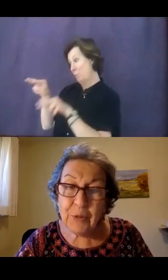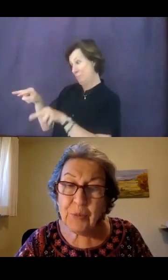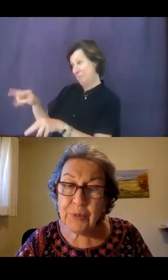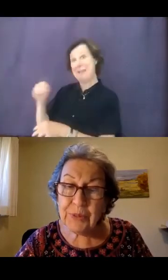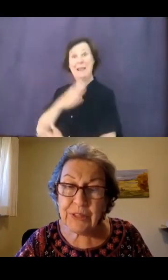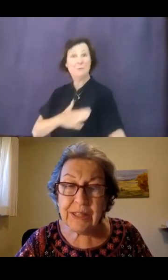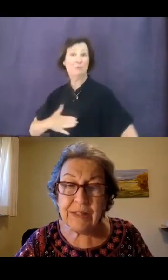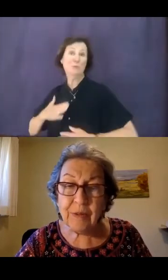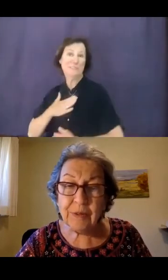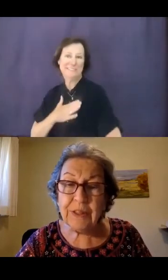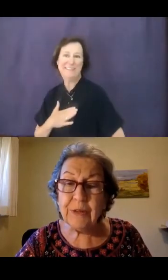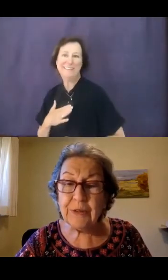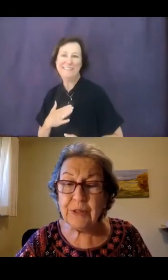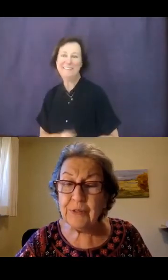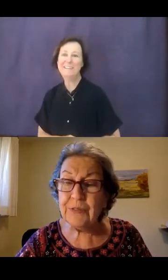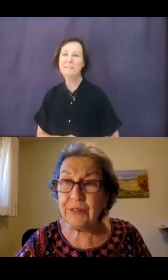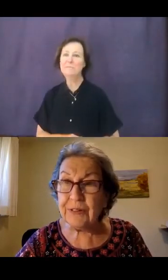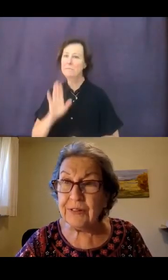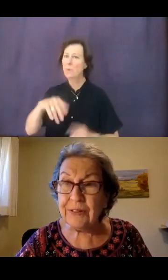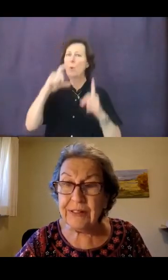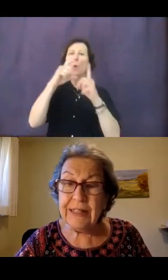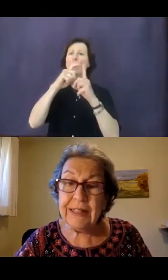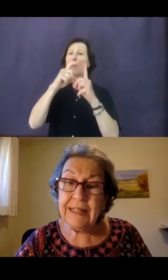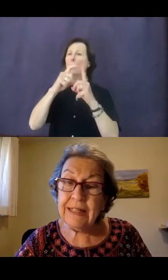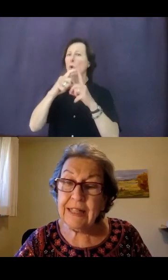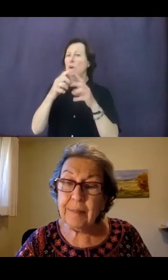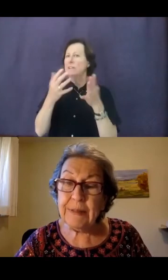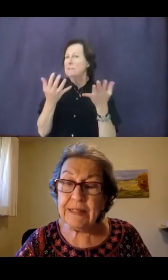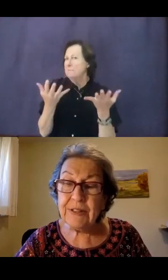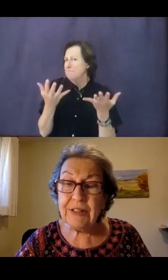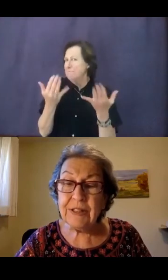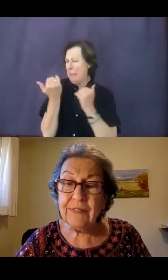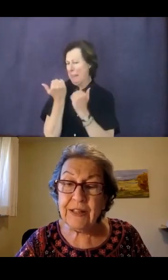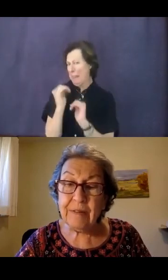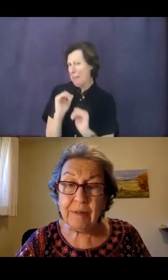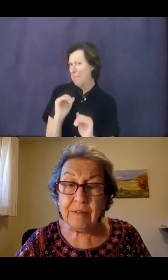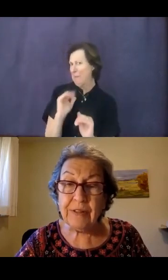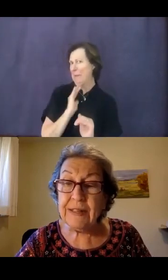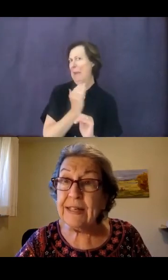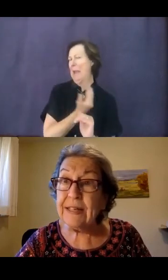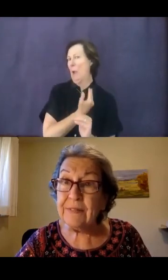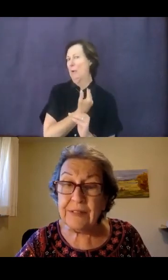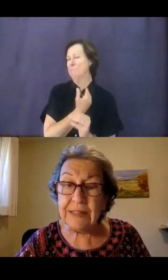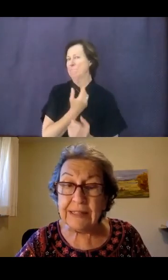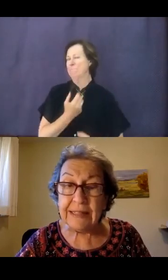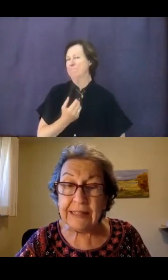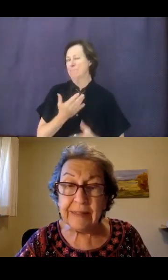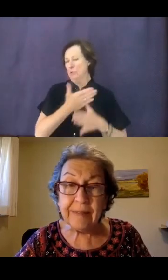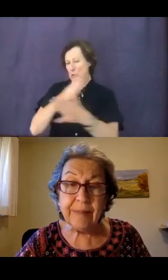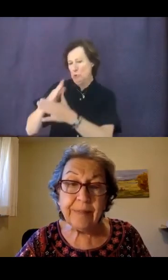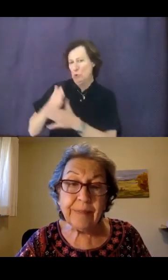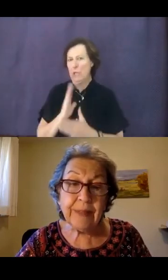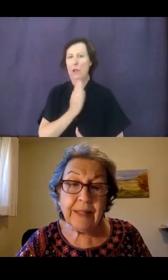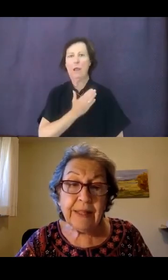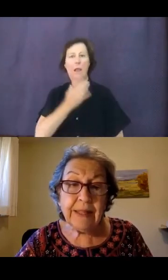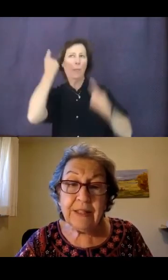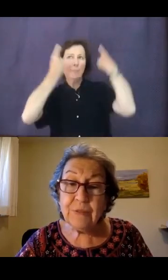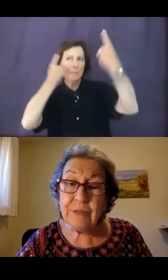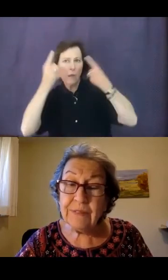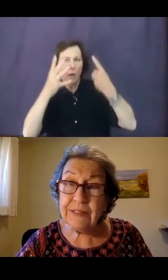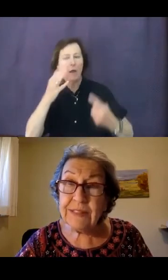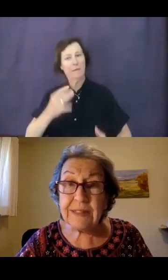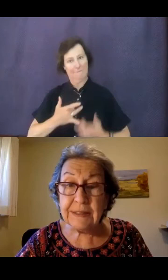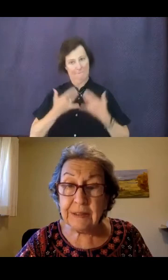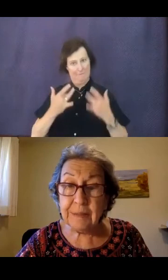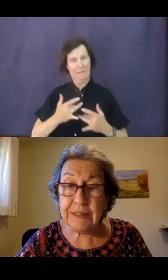know, words can only go so far in helping us to convey what we're thinking and feeling. Each one